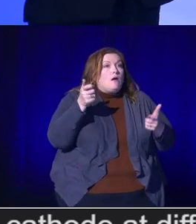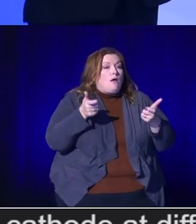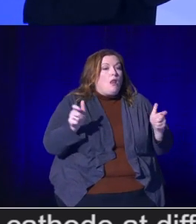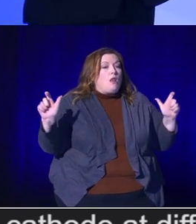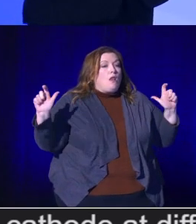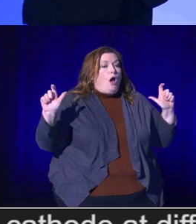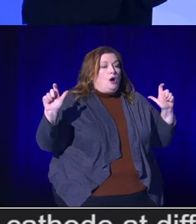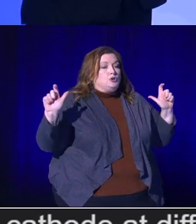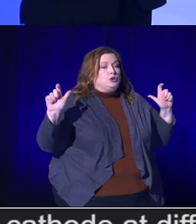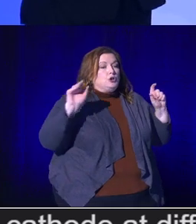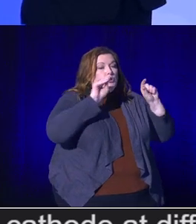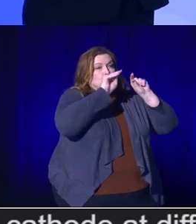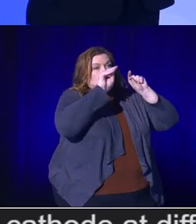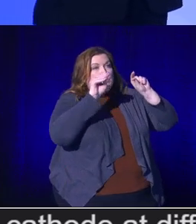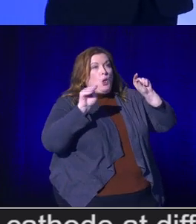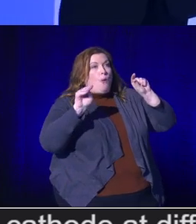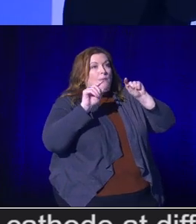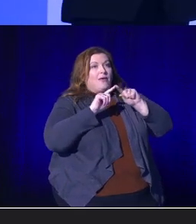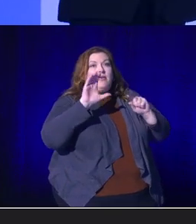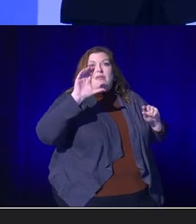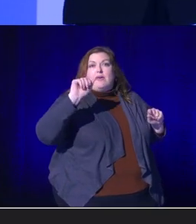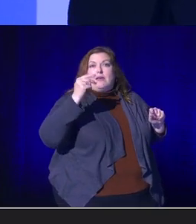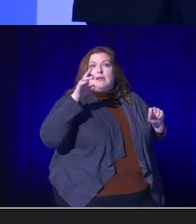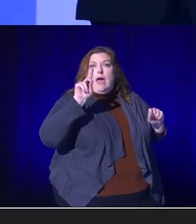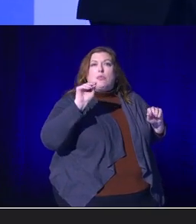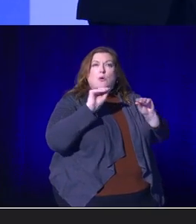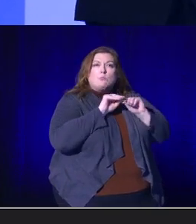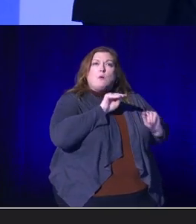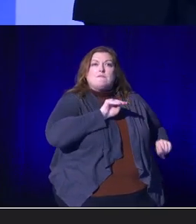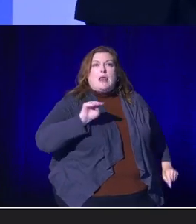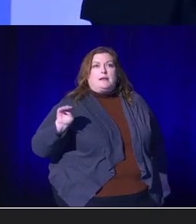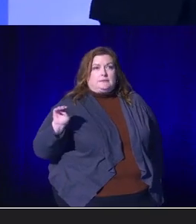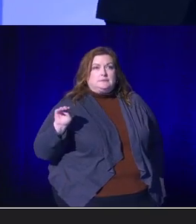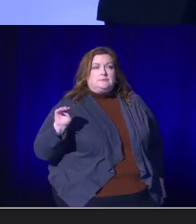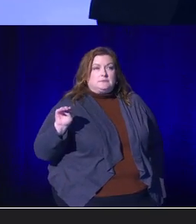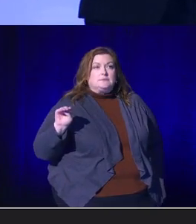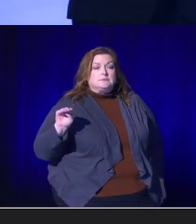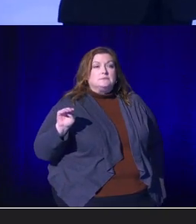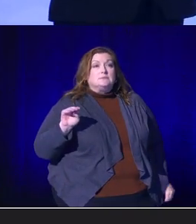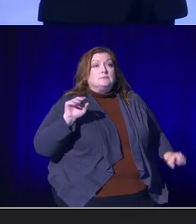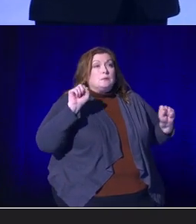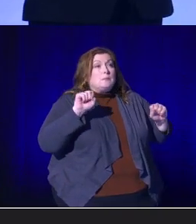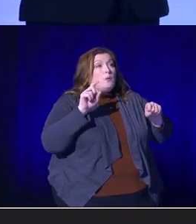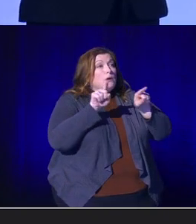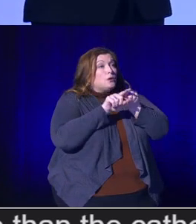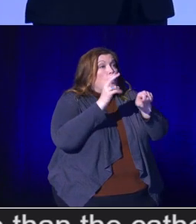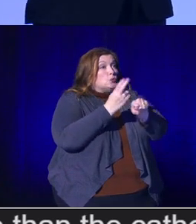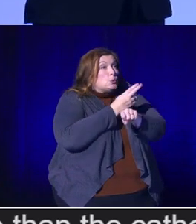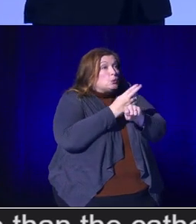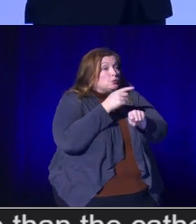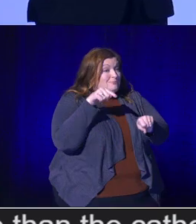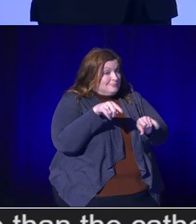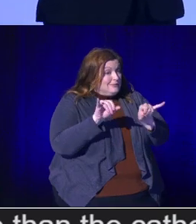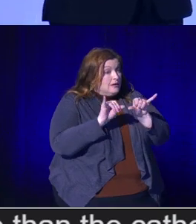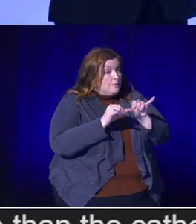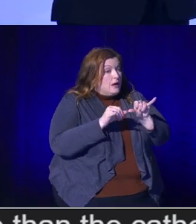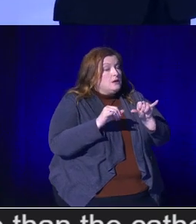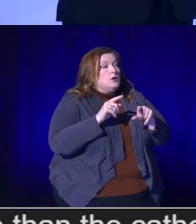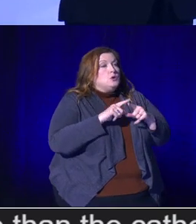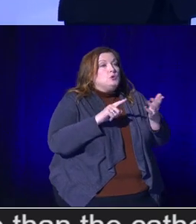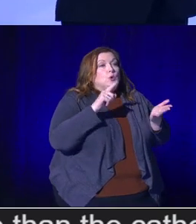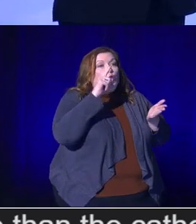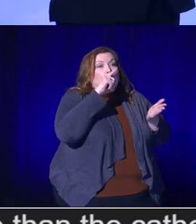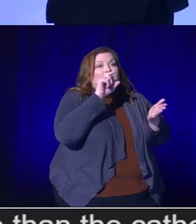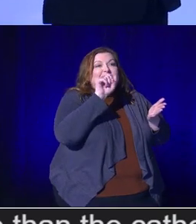slope than the cathode. This cathode is a more flat line there. But we can also use these measurements to simulate a thermal